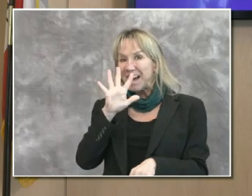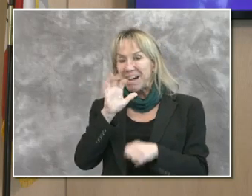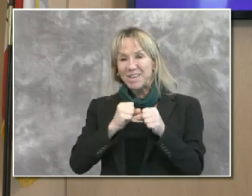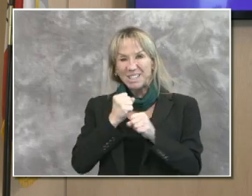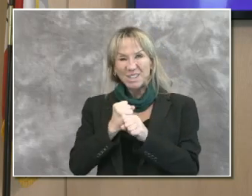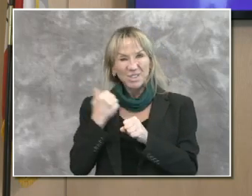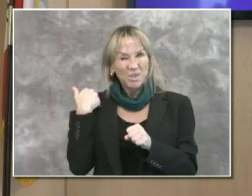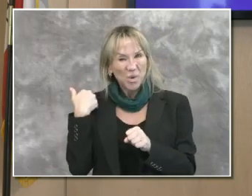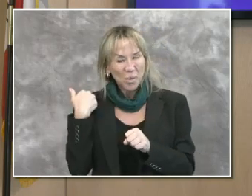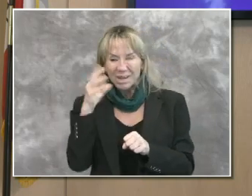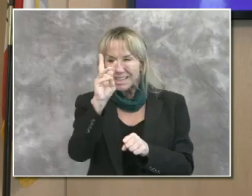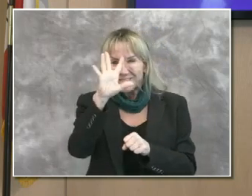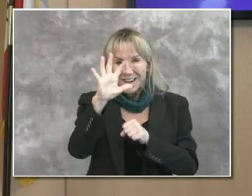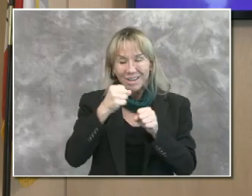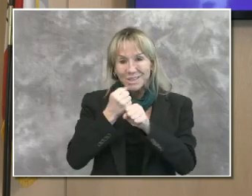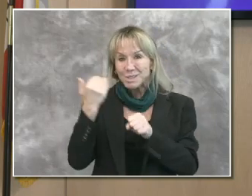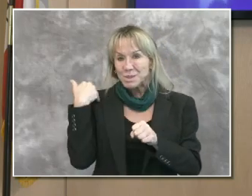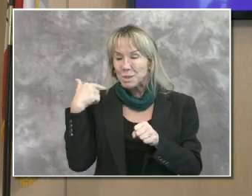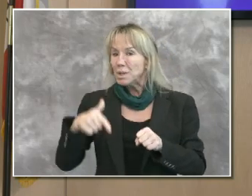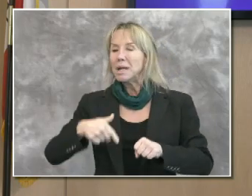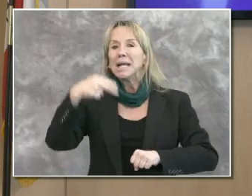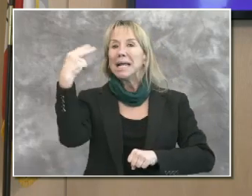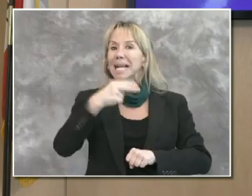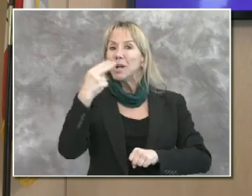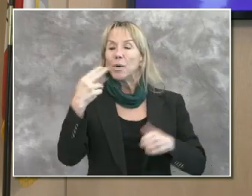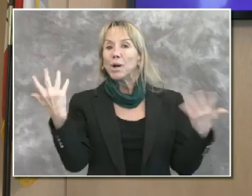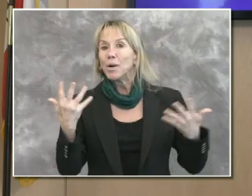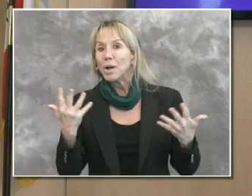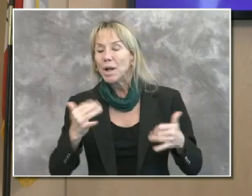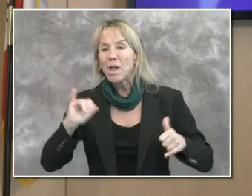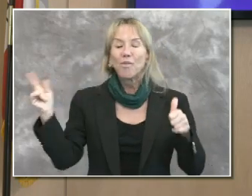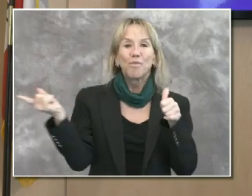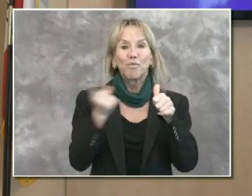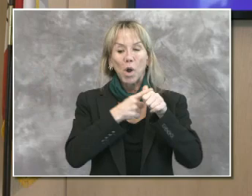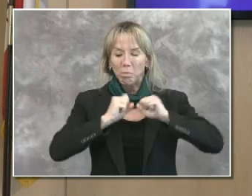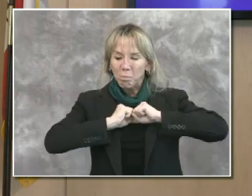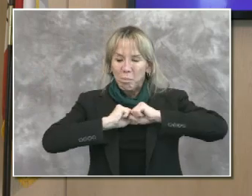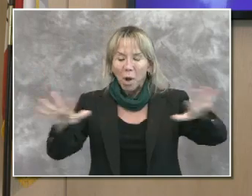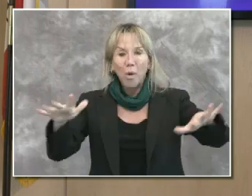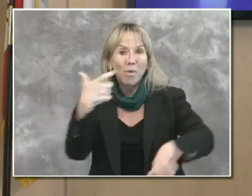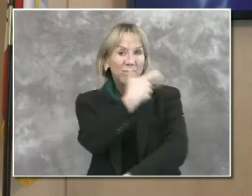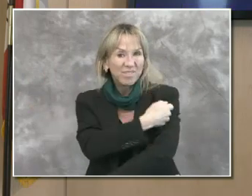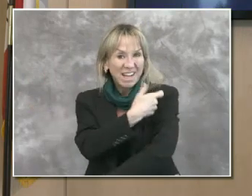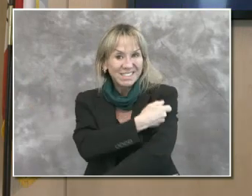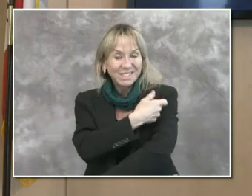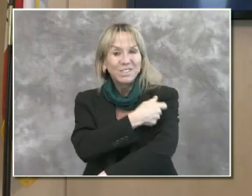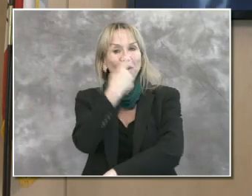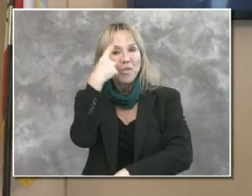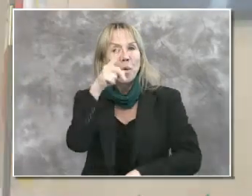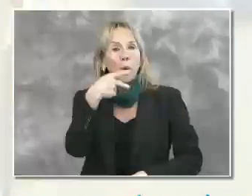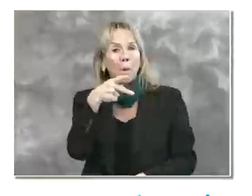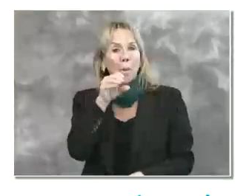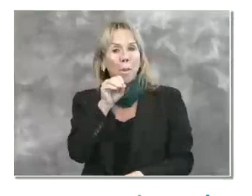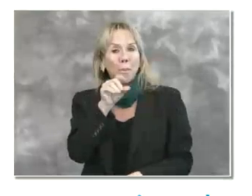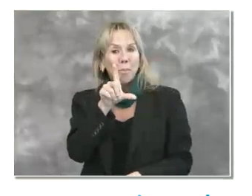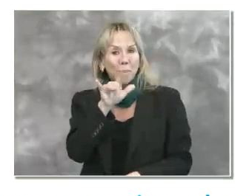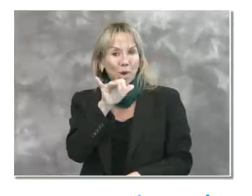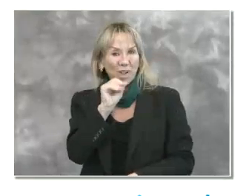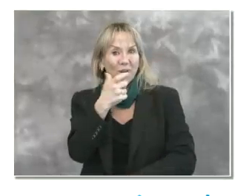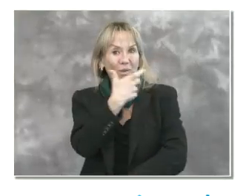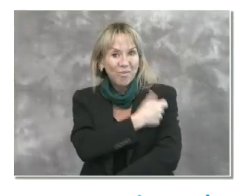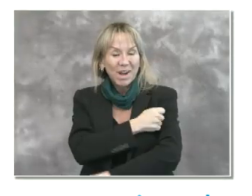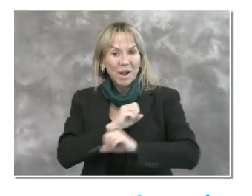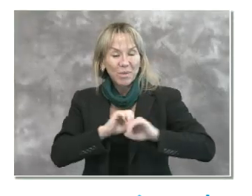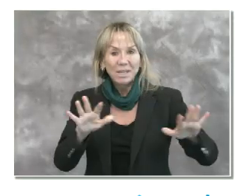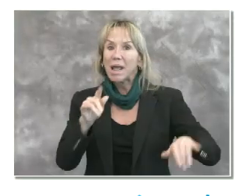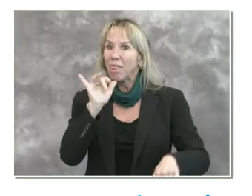history 65 years ago as the site of the first mass vaccination against the polio virus. Now, at the time, polio